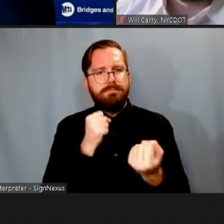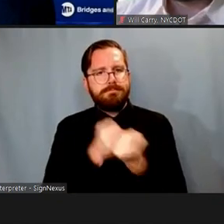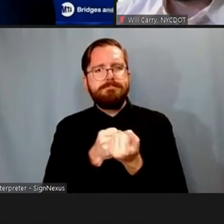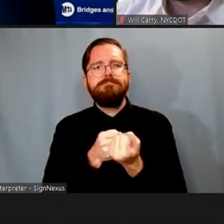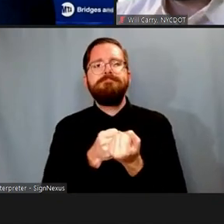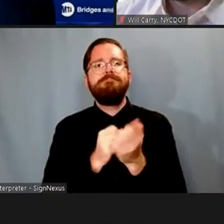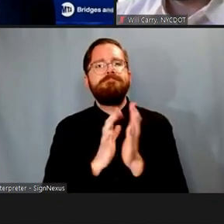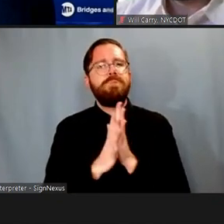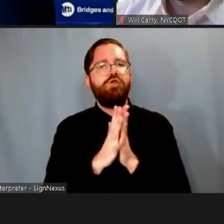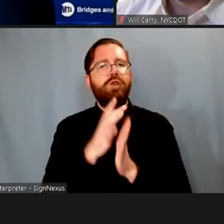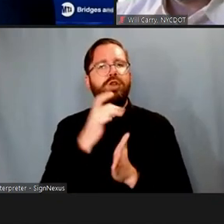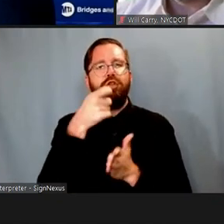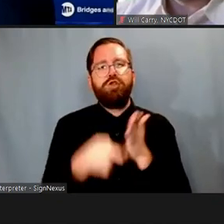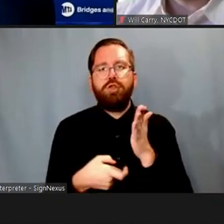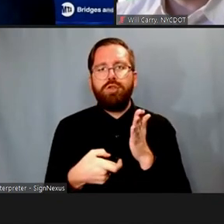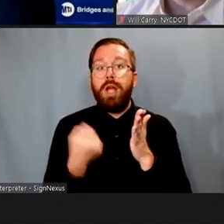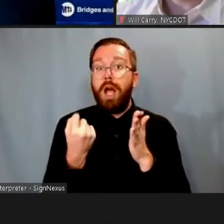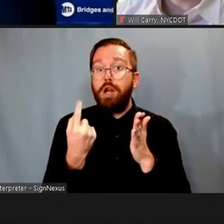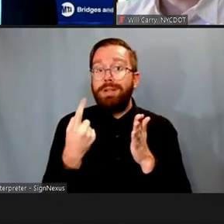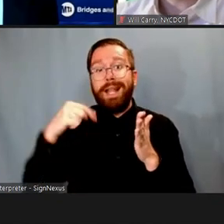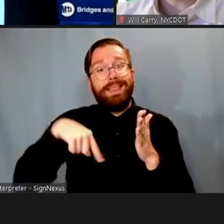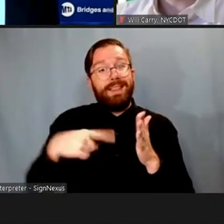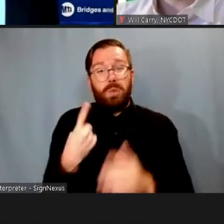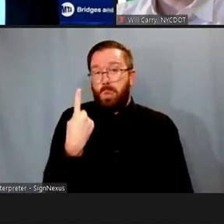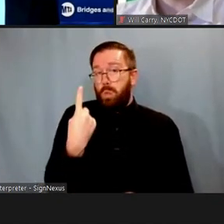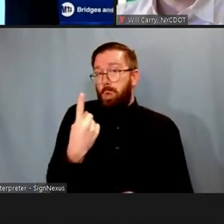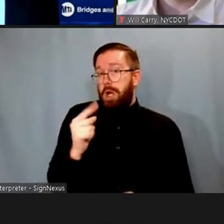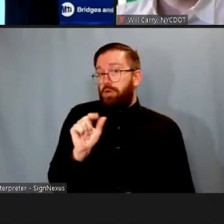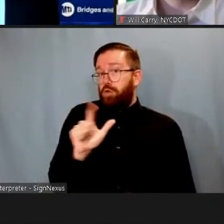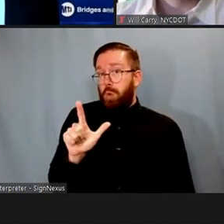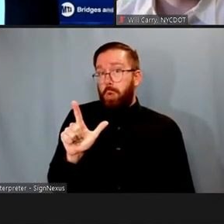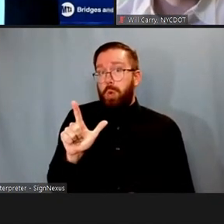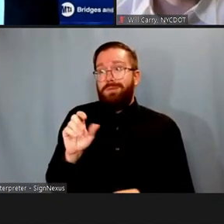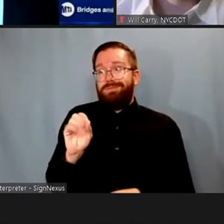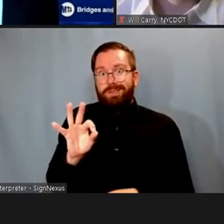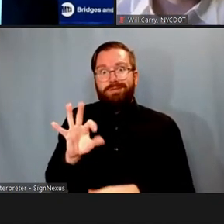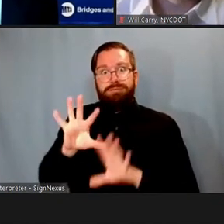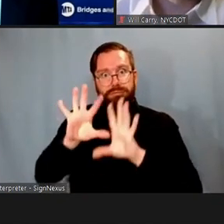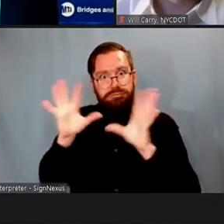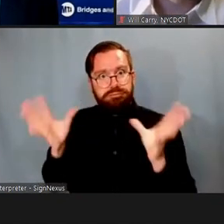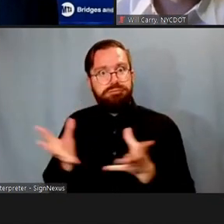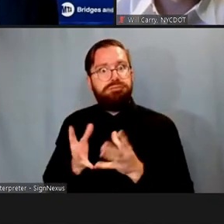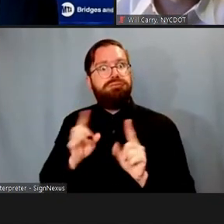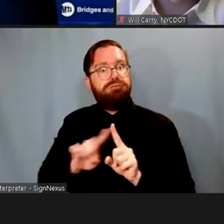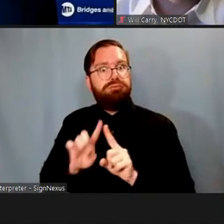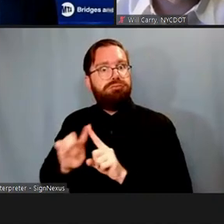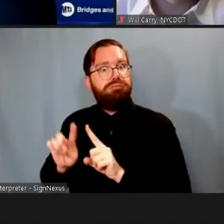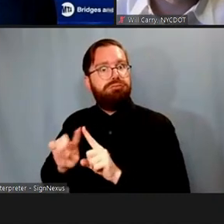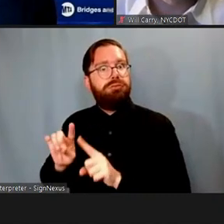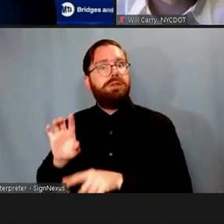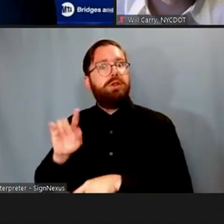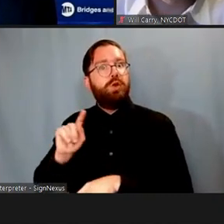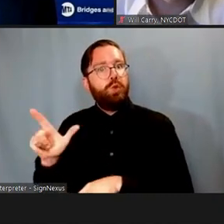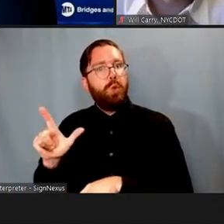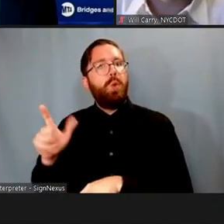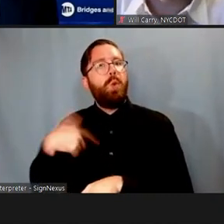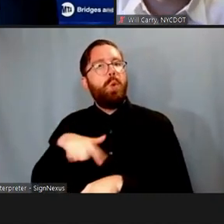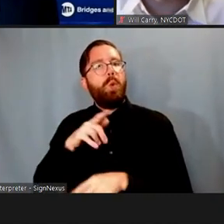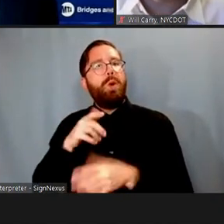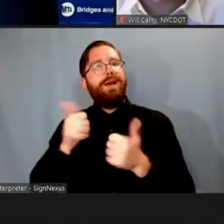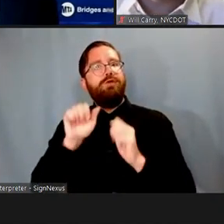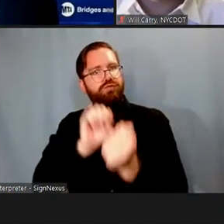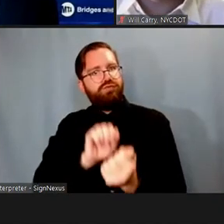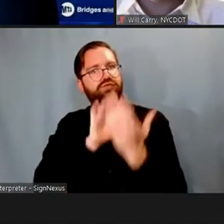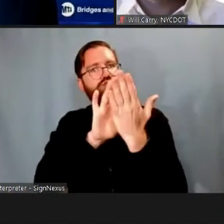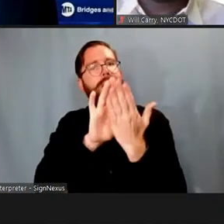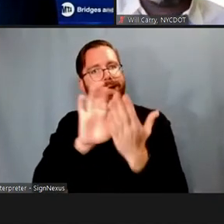must be one tool in the toolbox it must be part of an arsenal to combat climate change uh it must include no exemptions